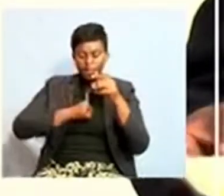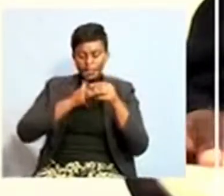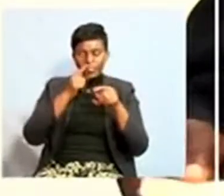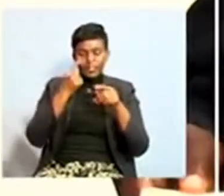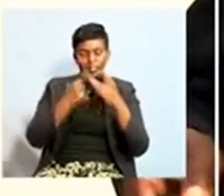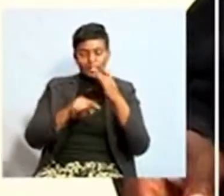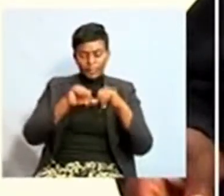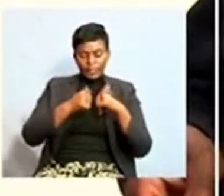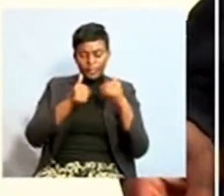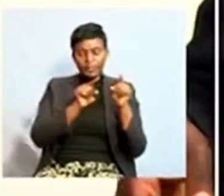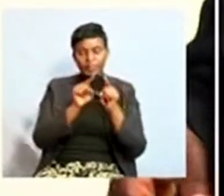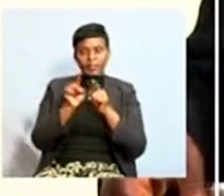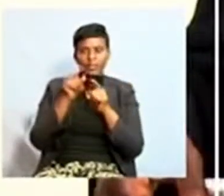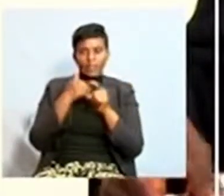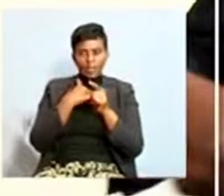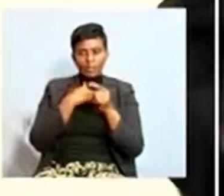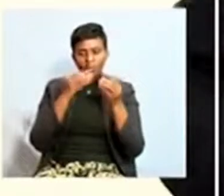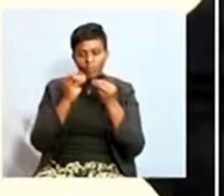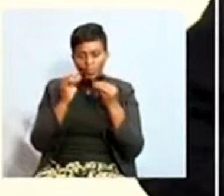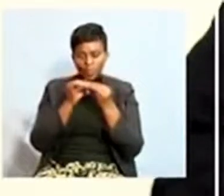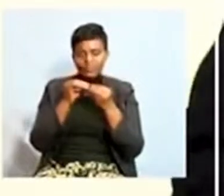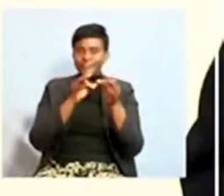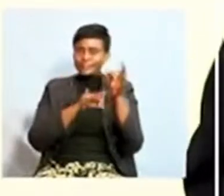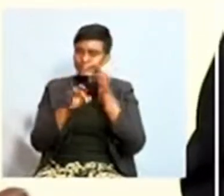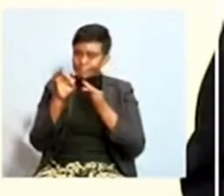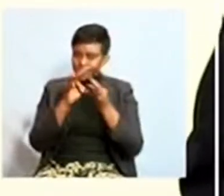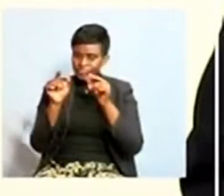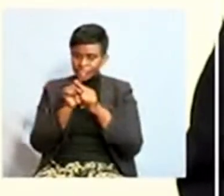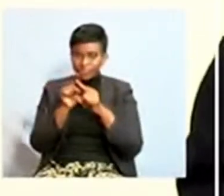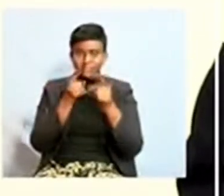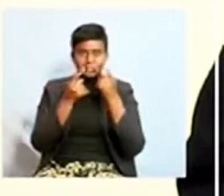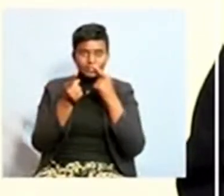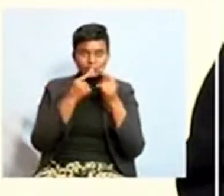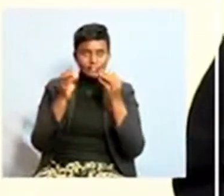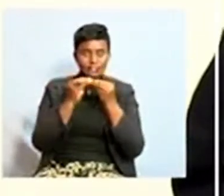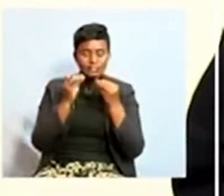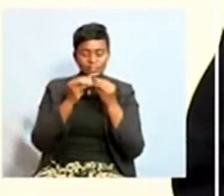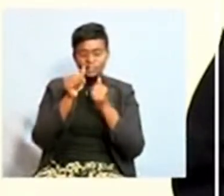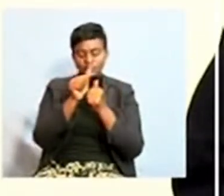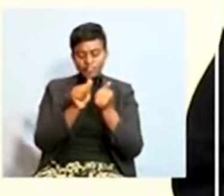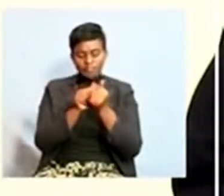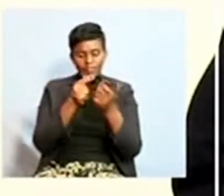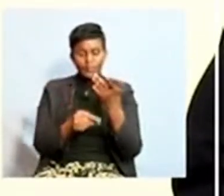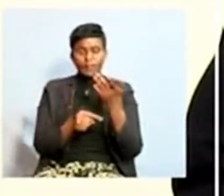also gone further to speak about